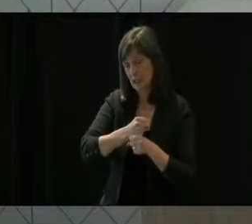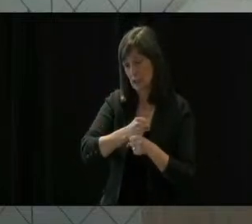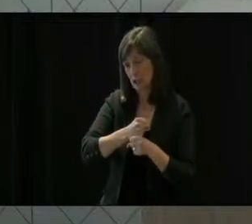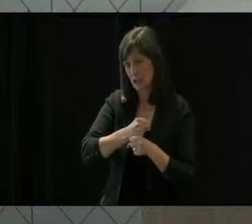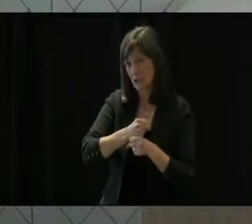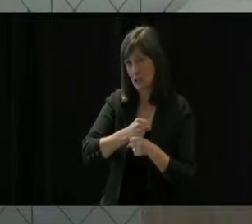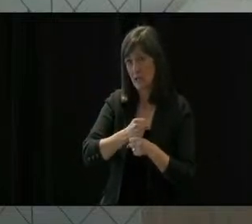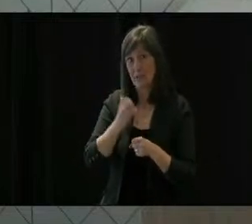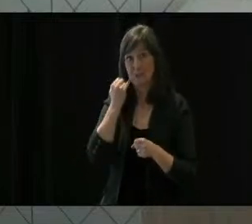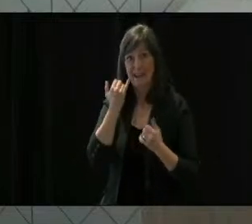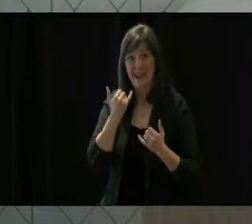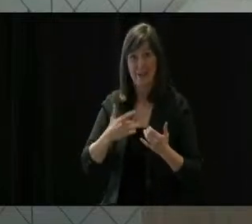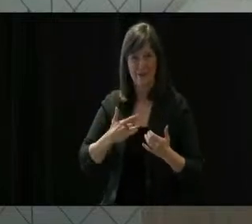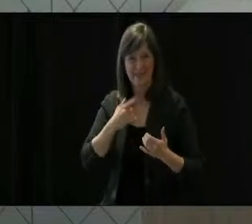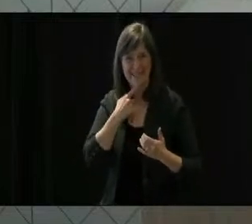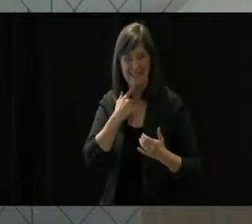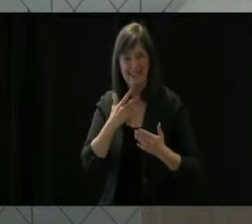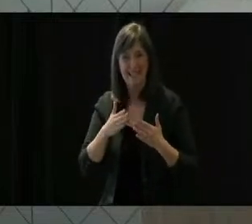Hear you.